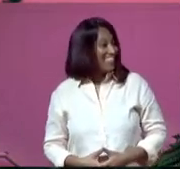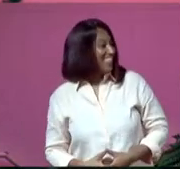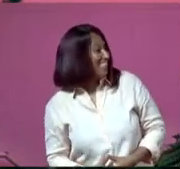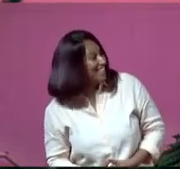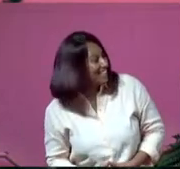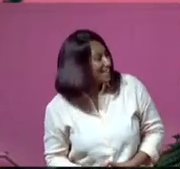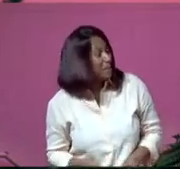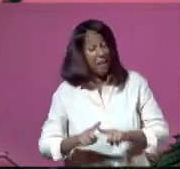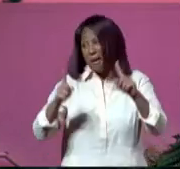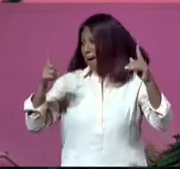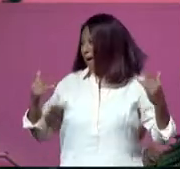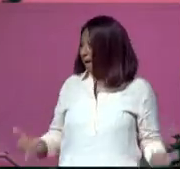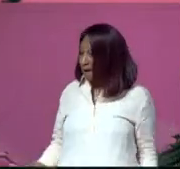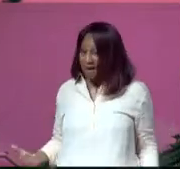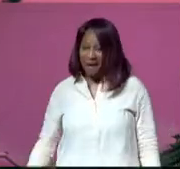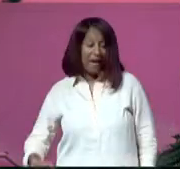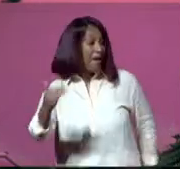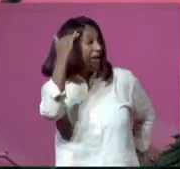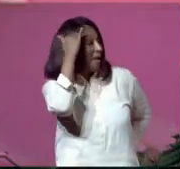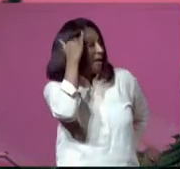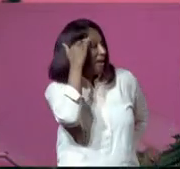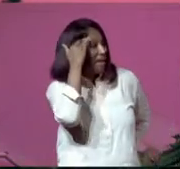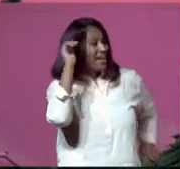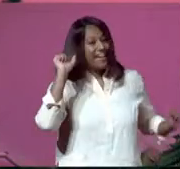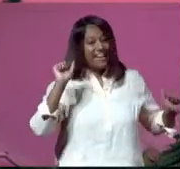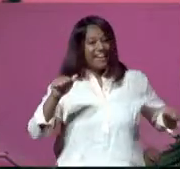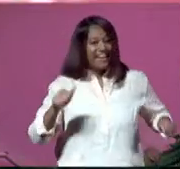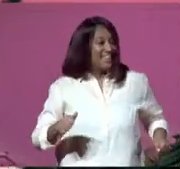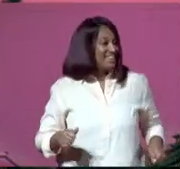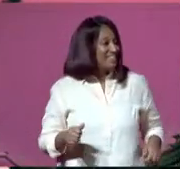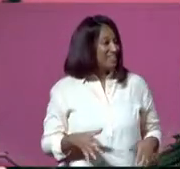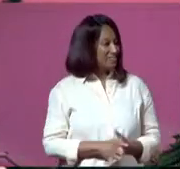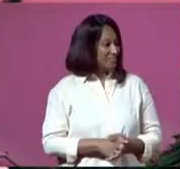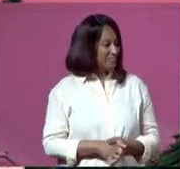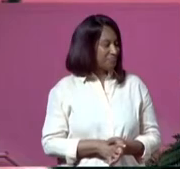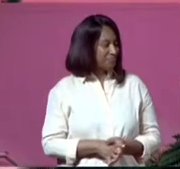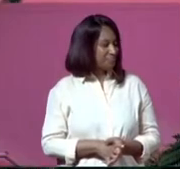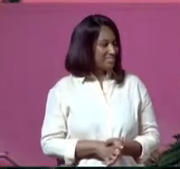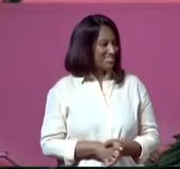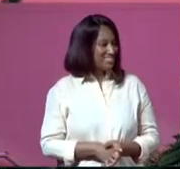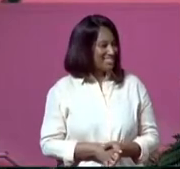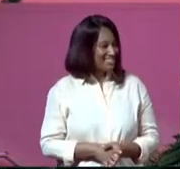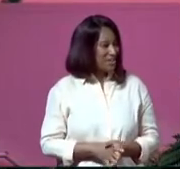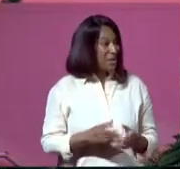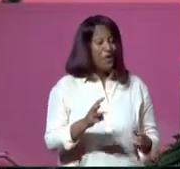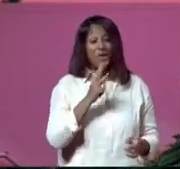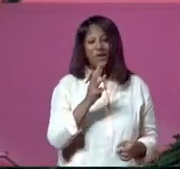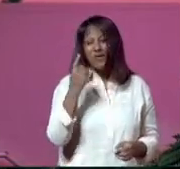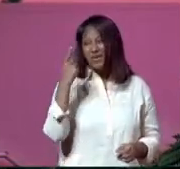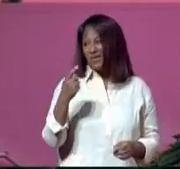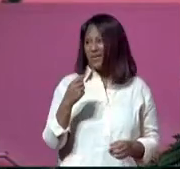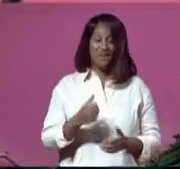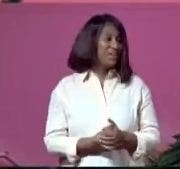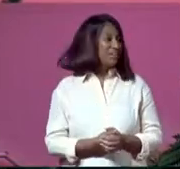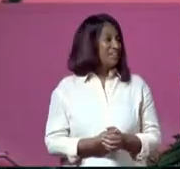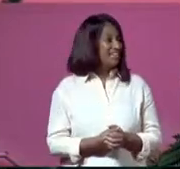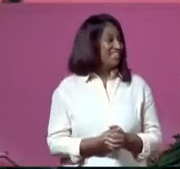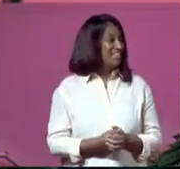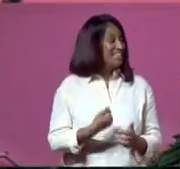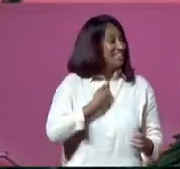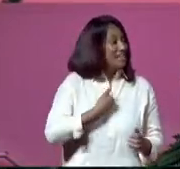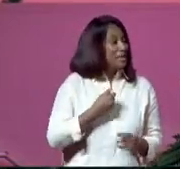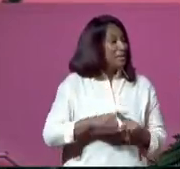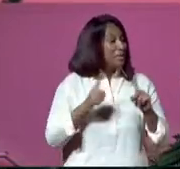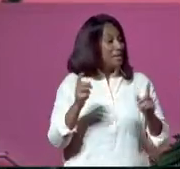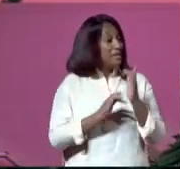And yet, knowing he could get the water for himself, he waits till she gets there.